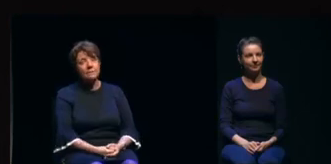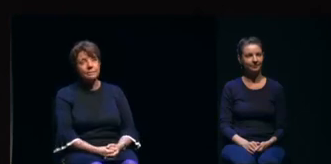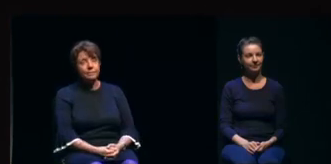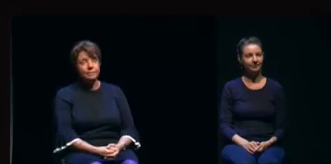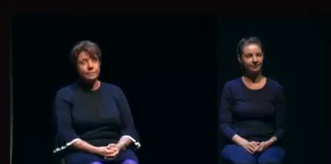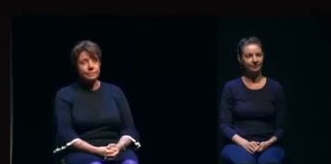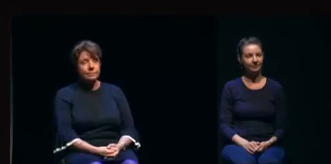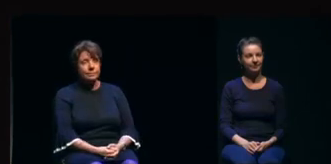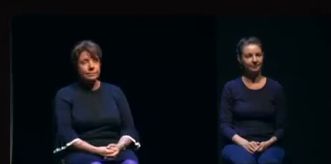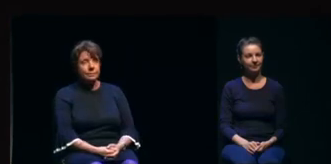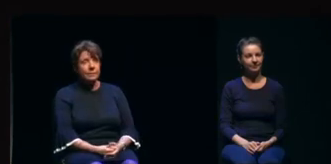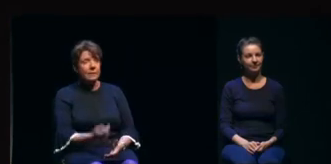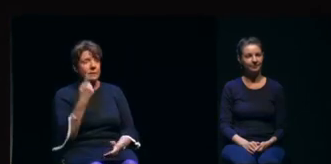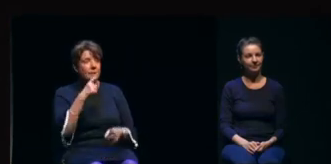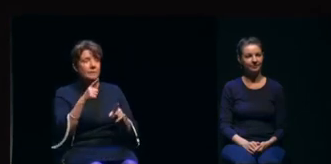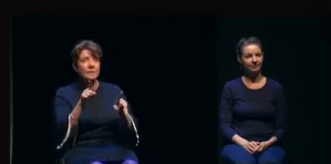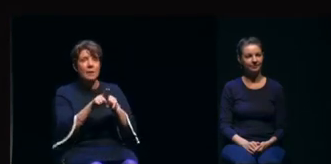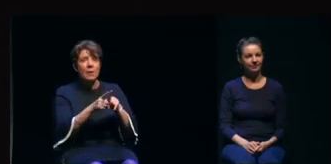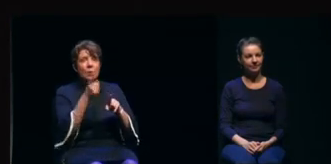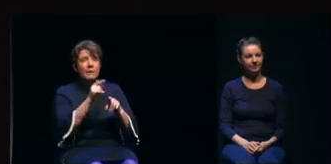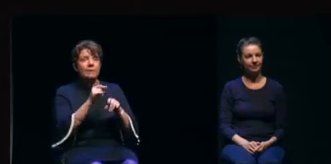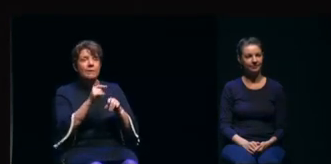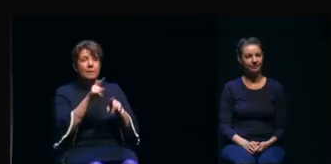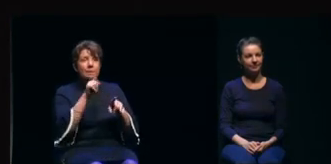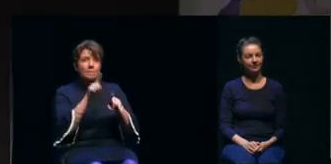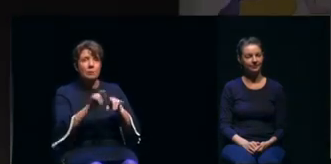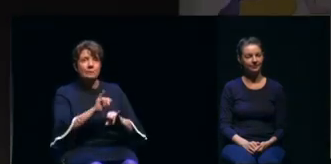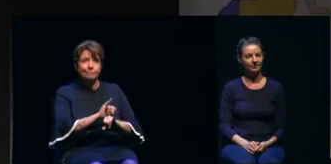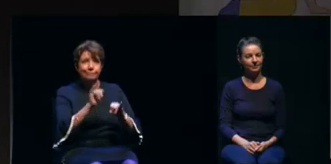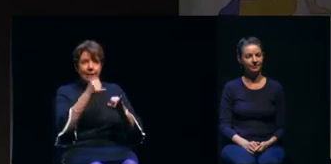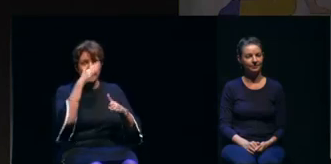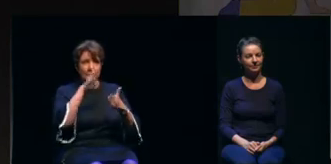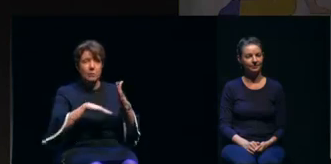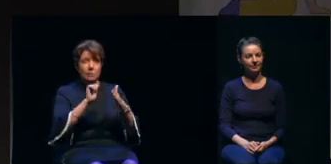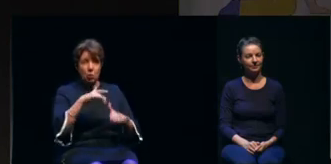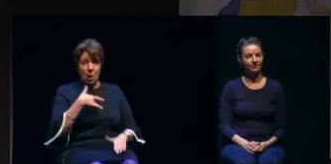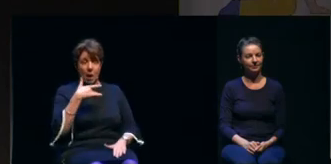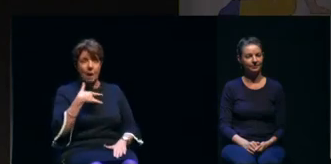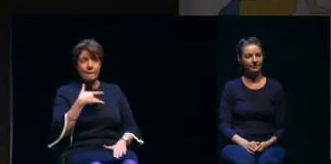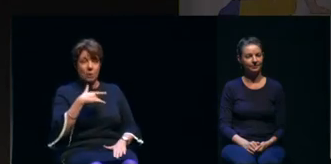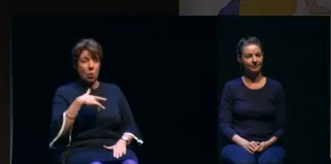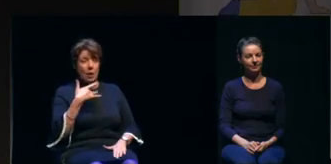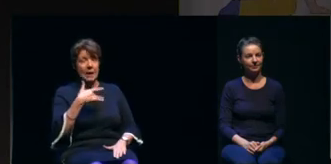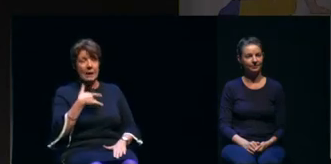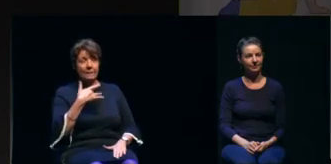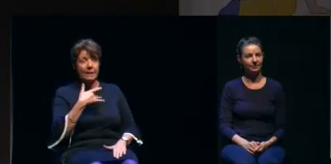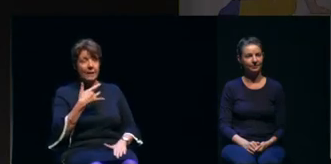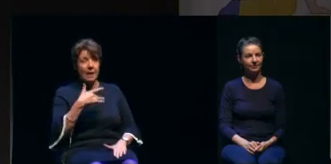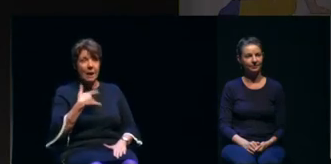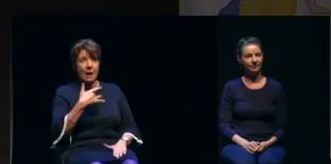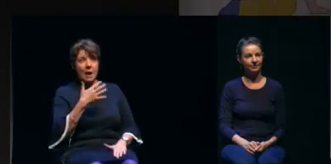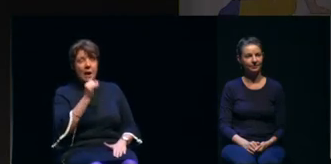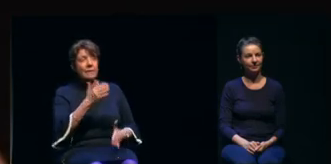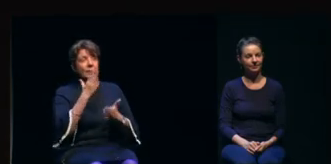It sounds like one of the most harrowing and humbling experiences of your life. You're living a life as an active,